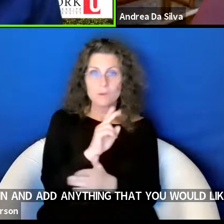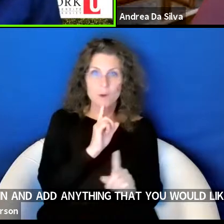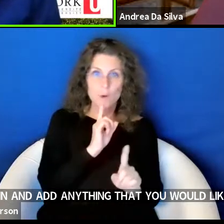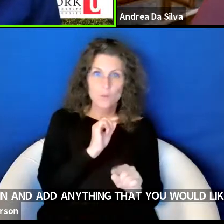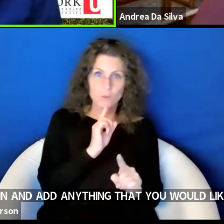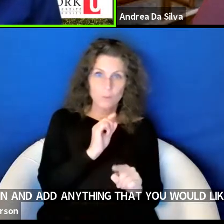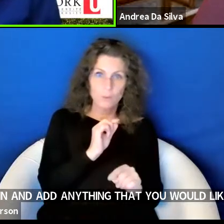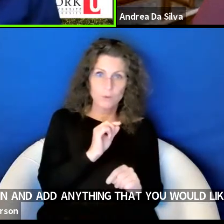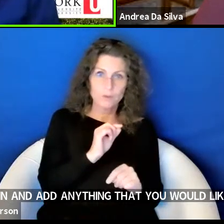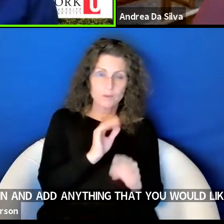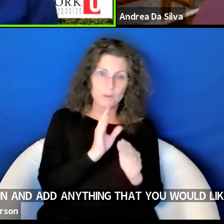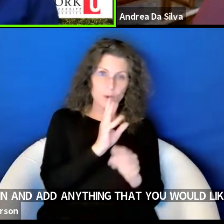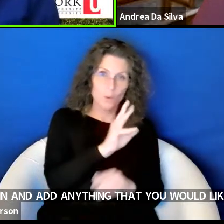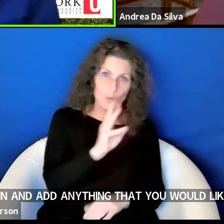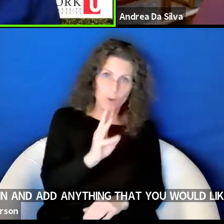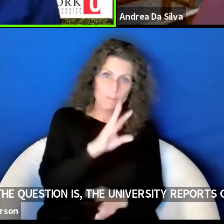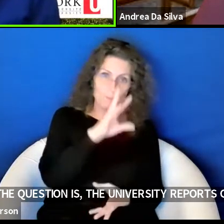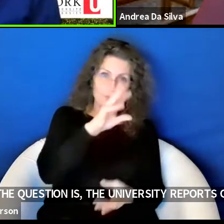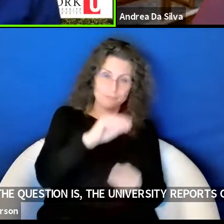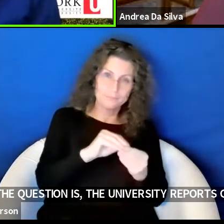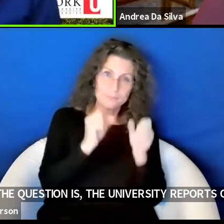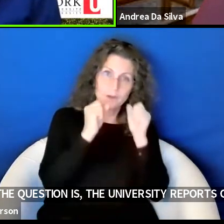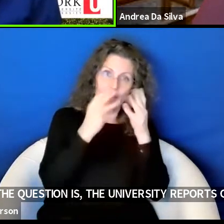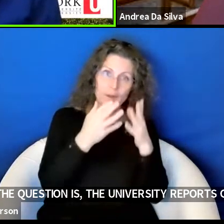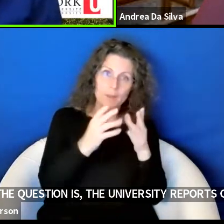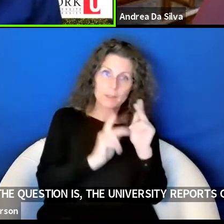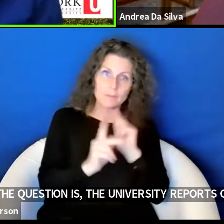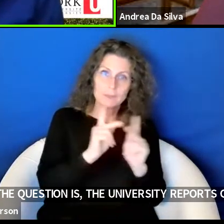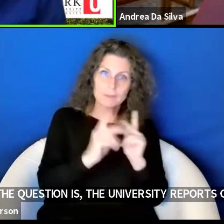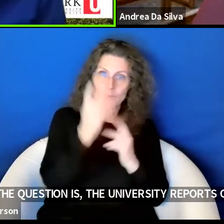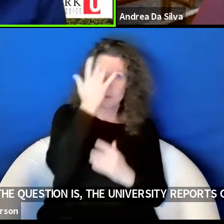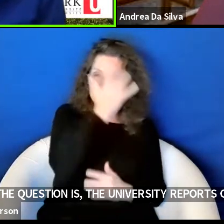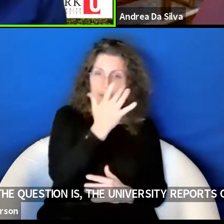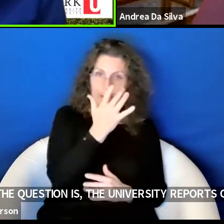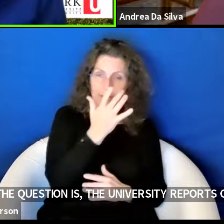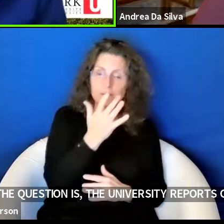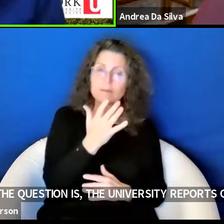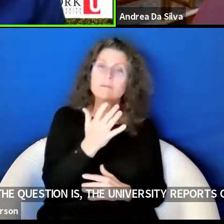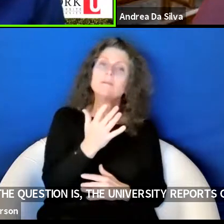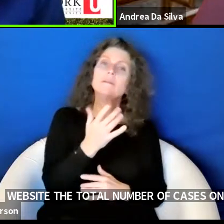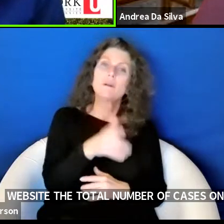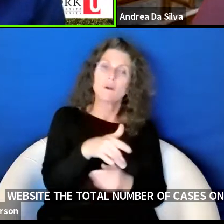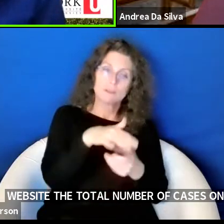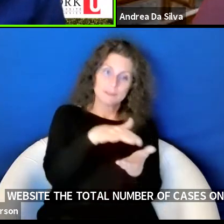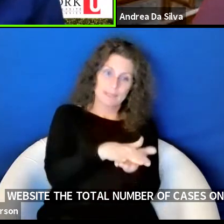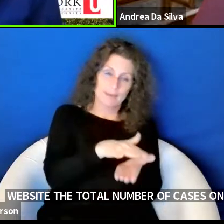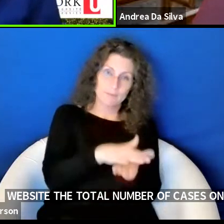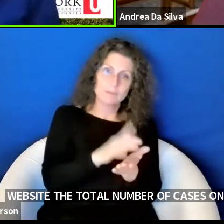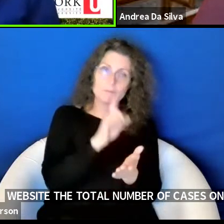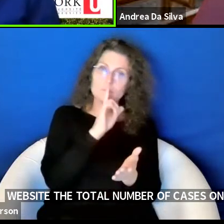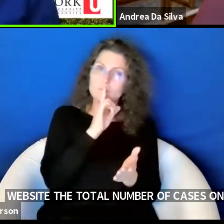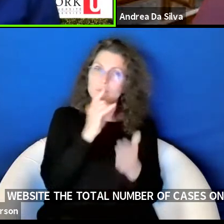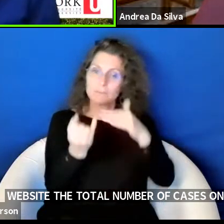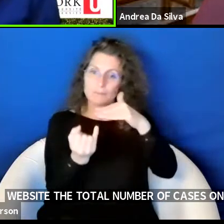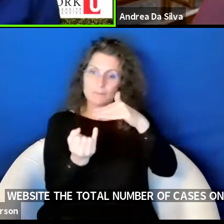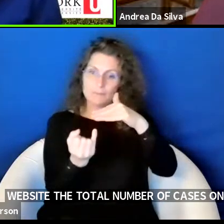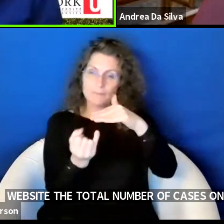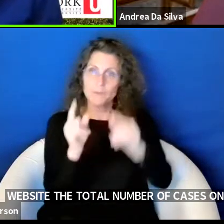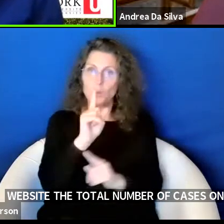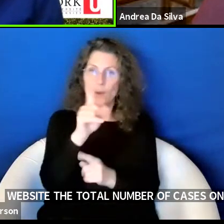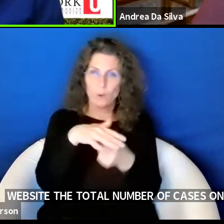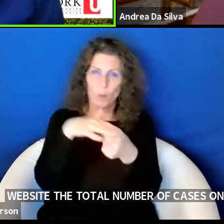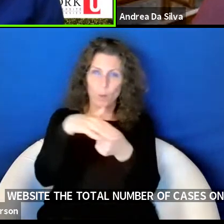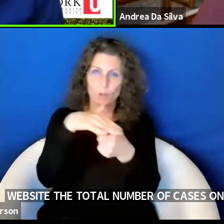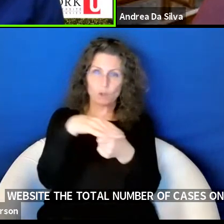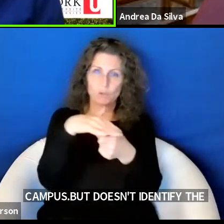total number of cases on campus, but doesn't identify the location that those individuals have